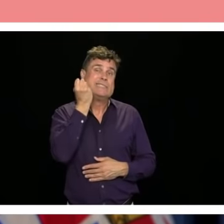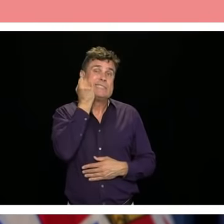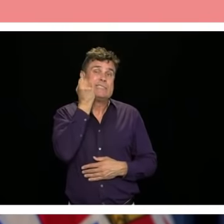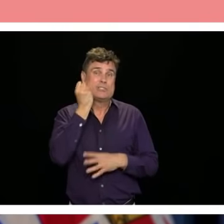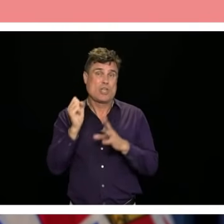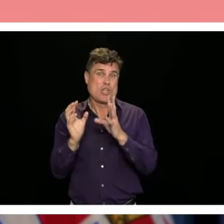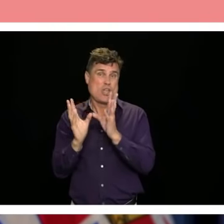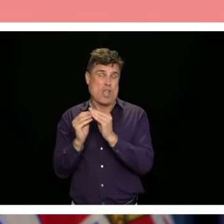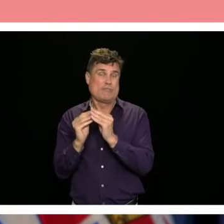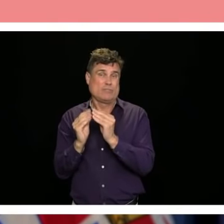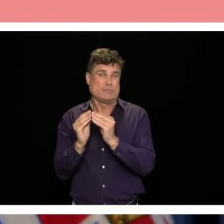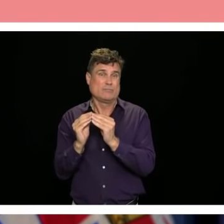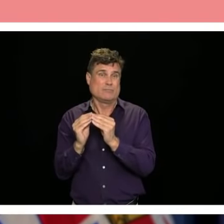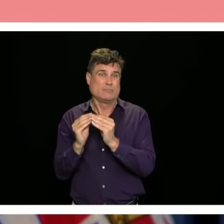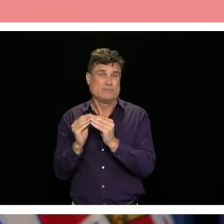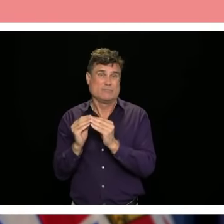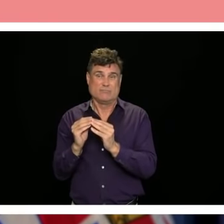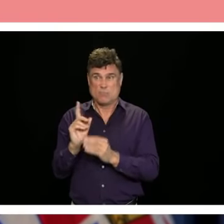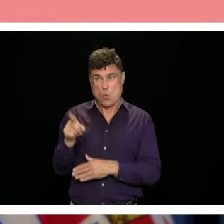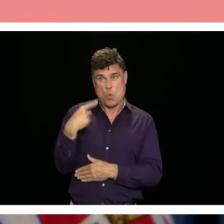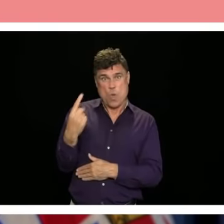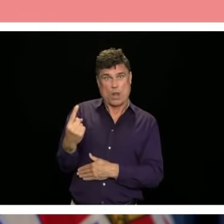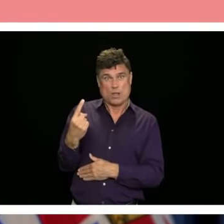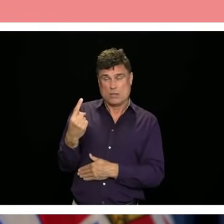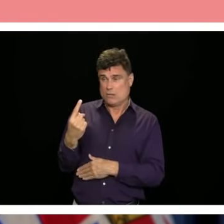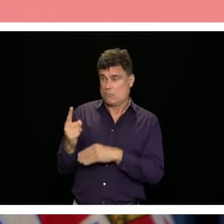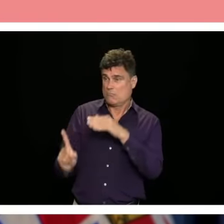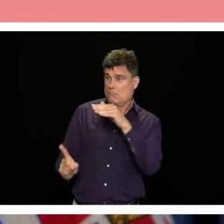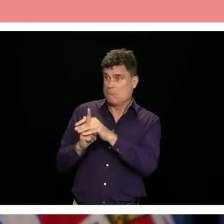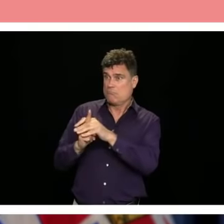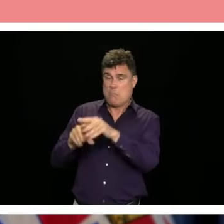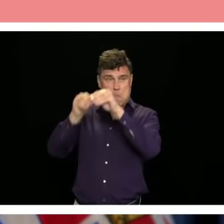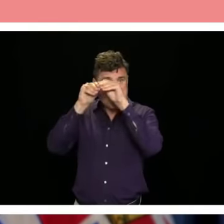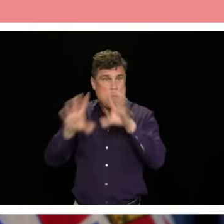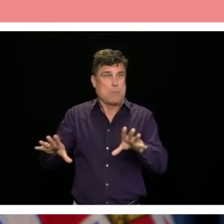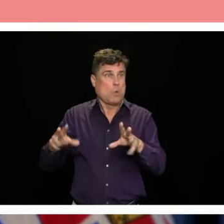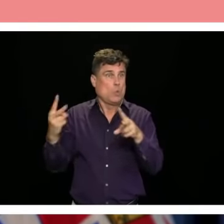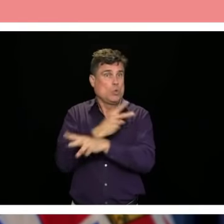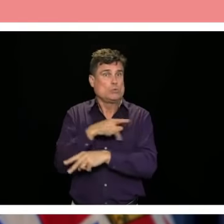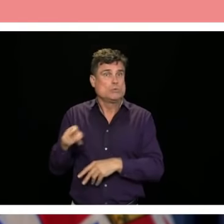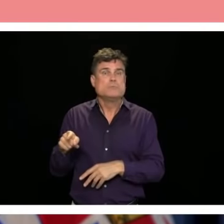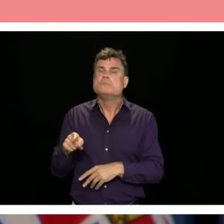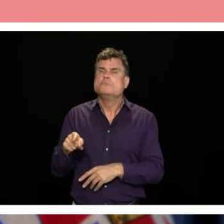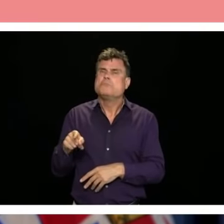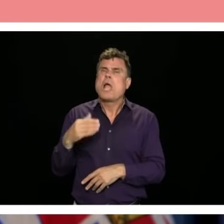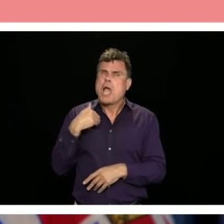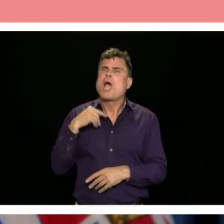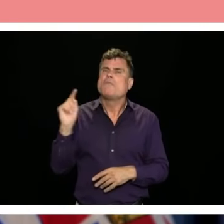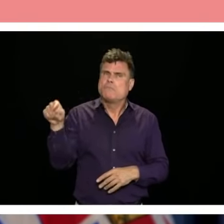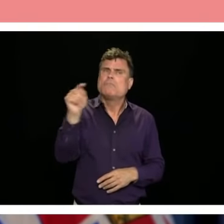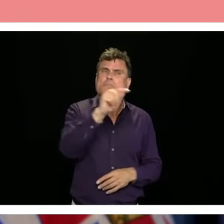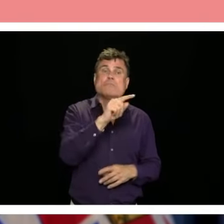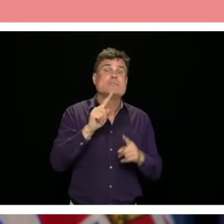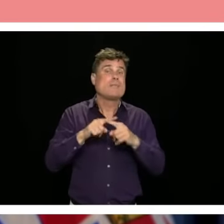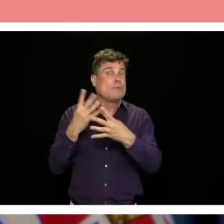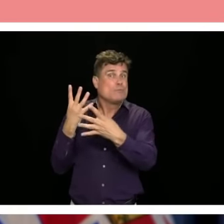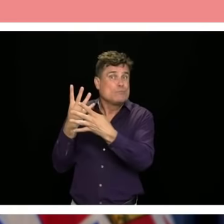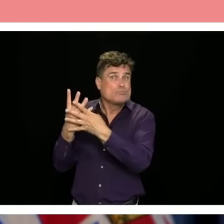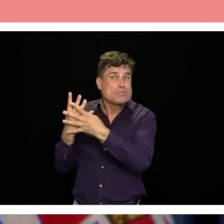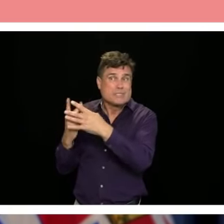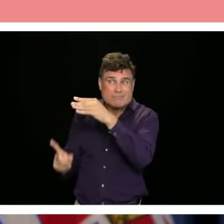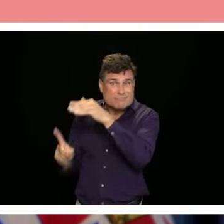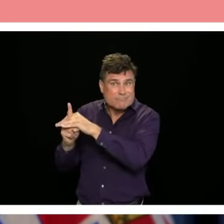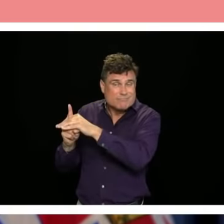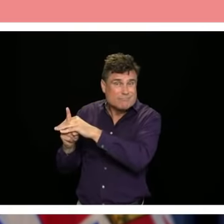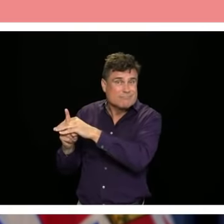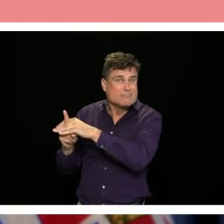on slide 17, the British Columbians' mobility in terms of the trend of people doing things, is there anything that stands out to you and surprised you from